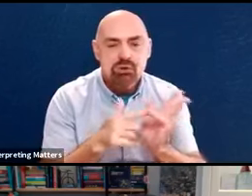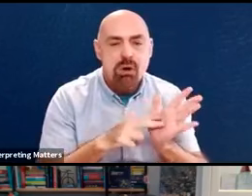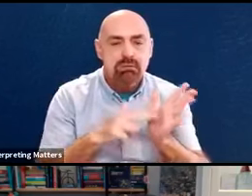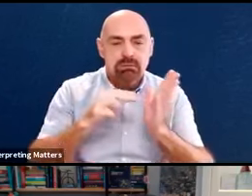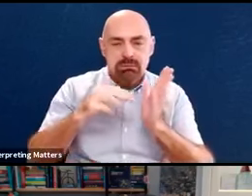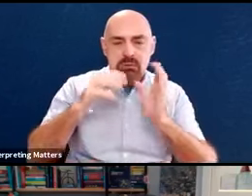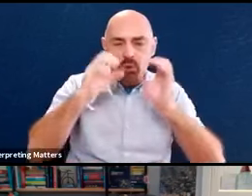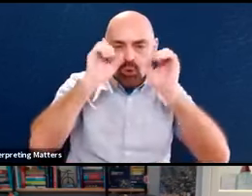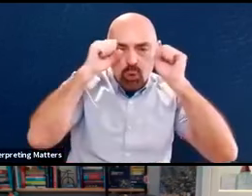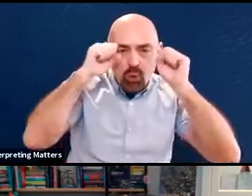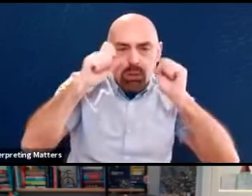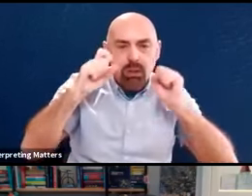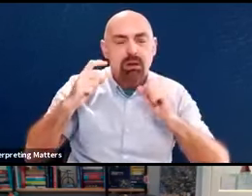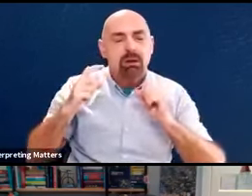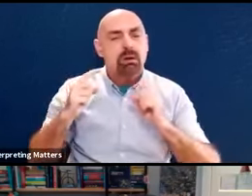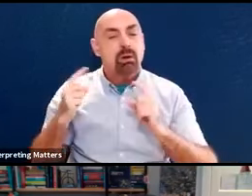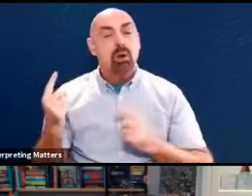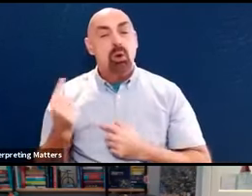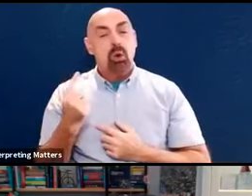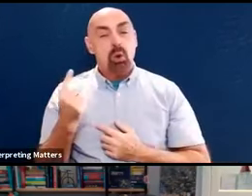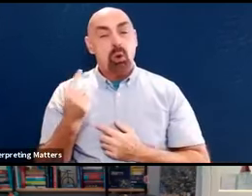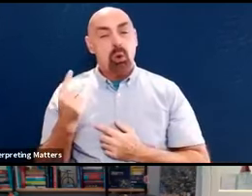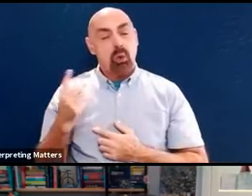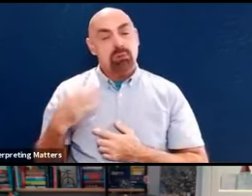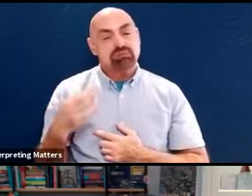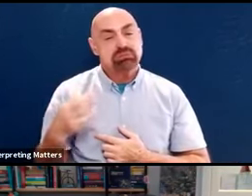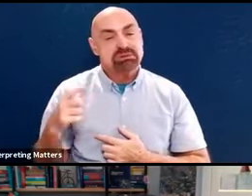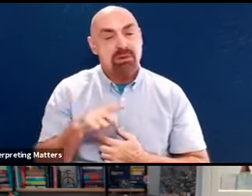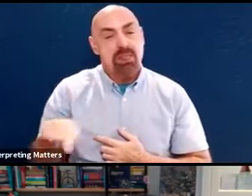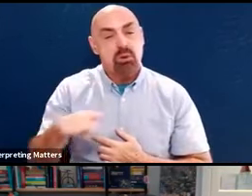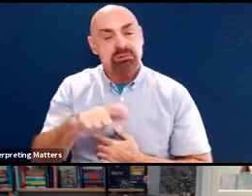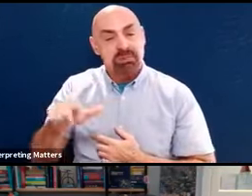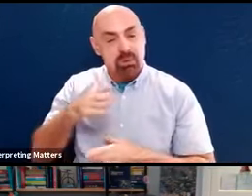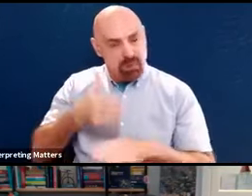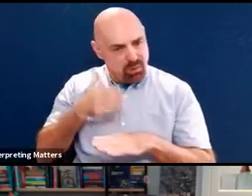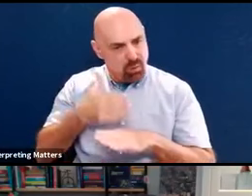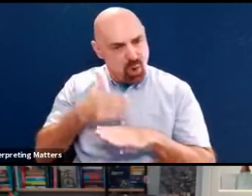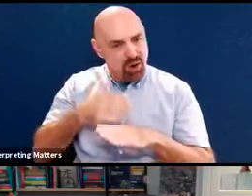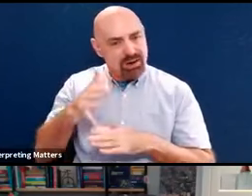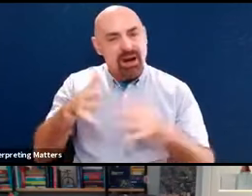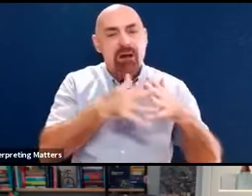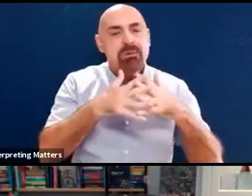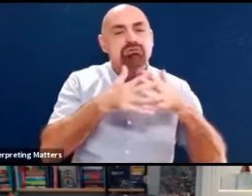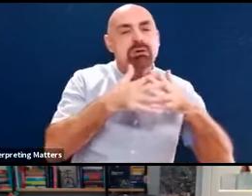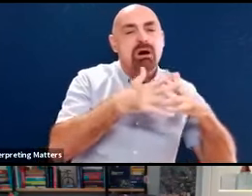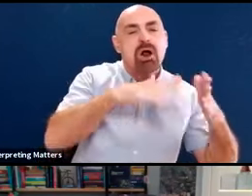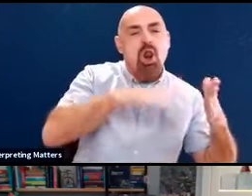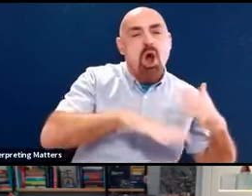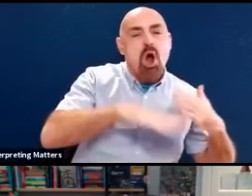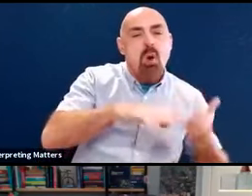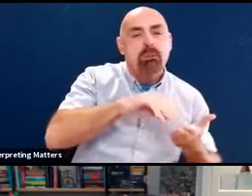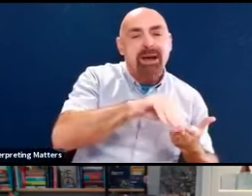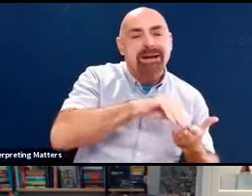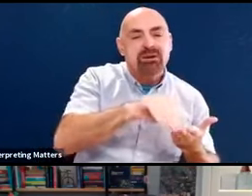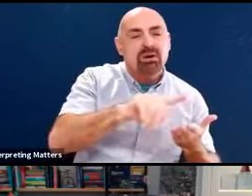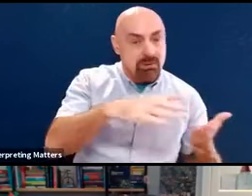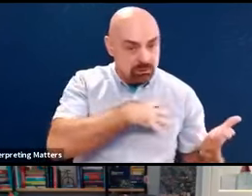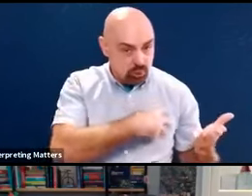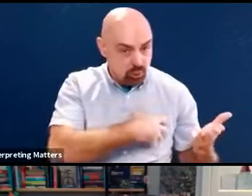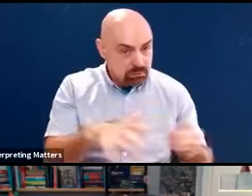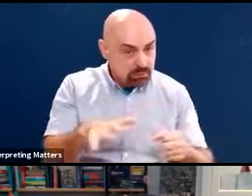I mean, there are many low-skilled workers that are employed, as we know, in the United States by Amazon. Who is